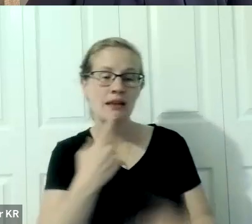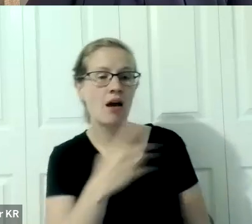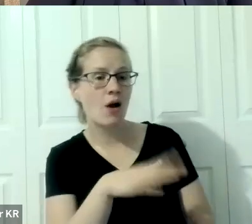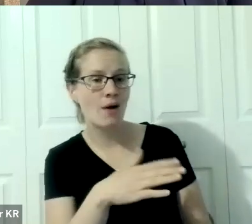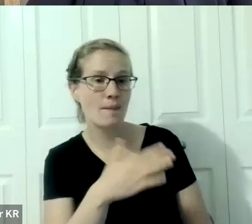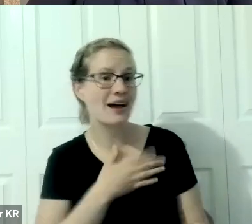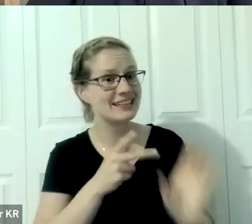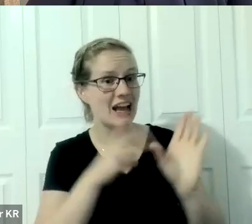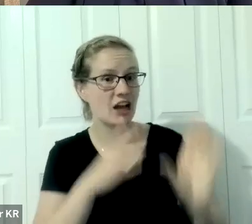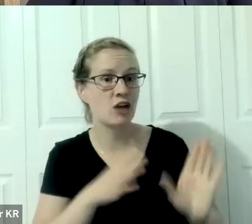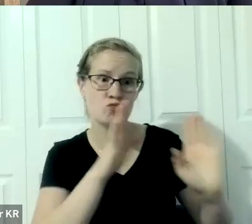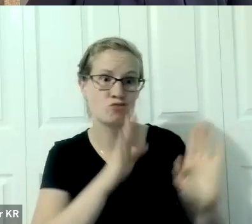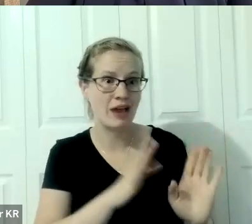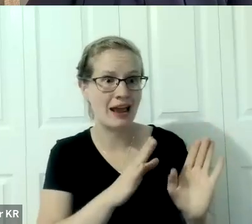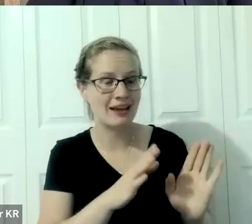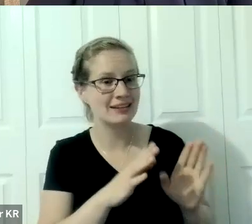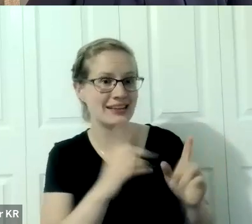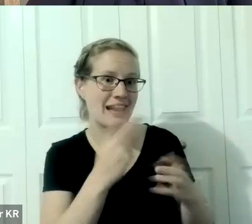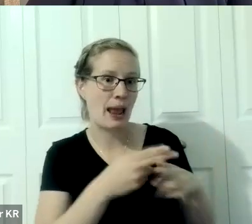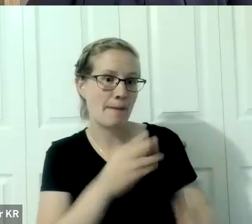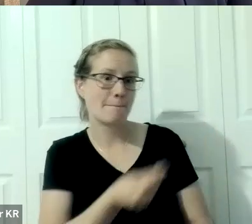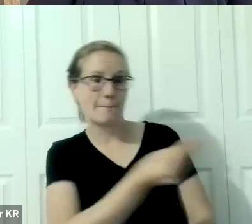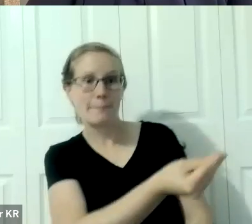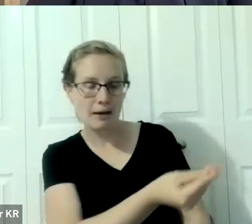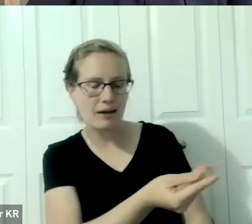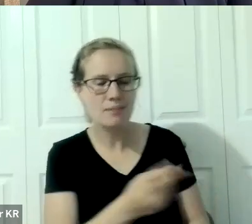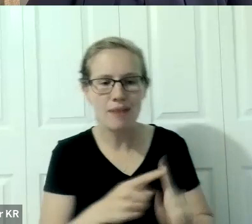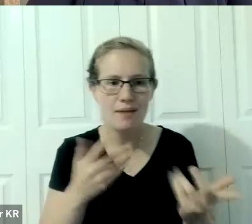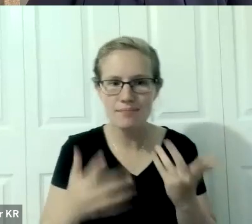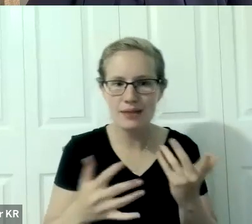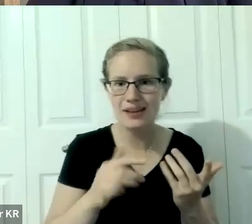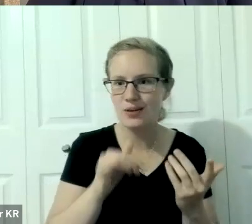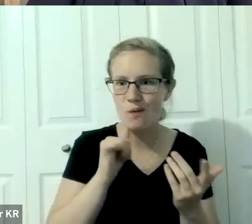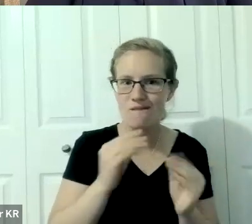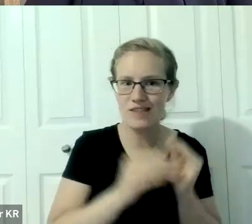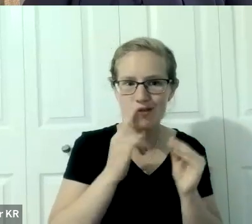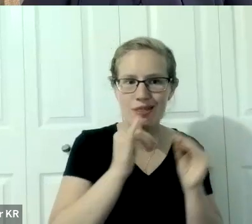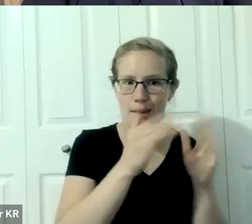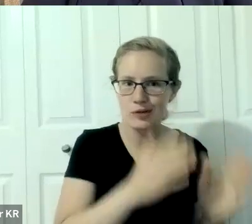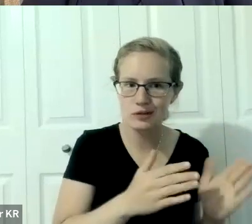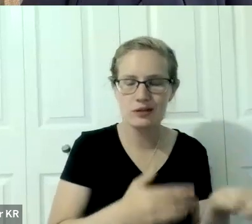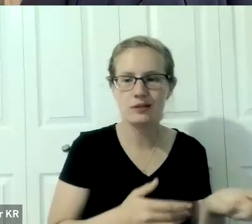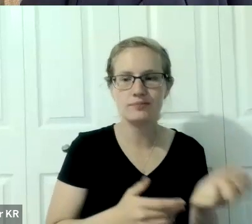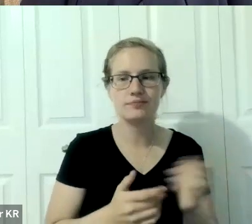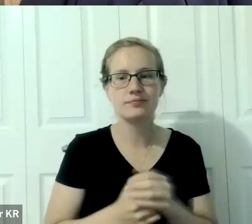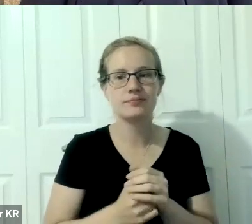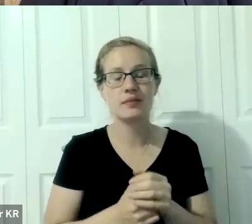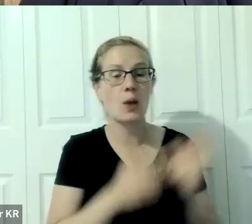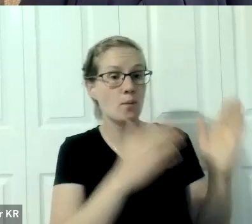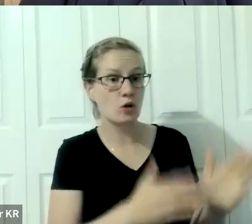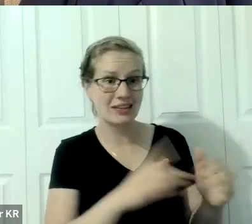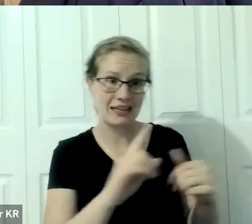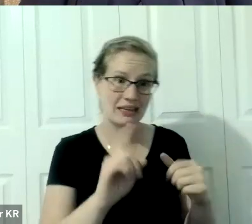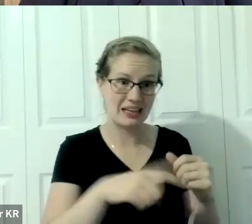my psychiatrist is really good. Here's his name. But that might not be the thing that's going to take care of things for them. What they need at